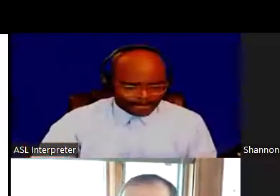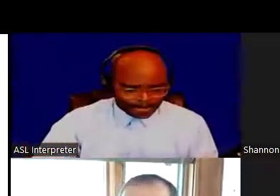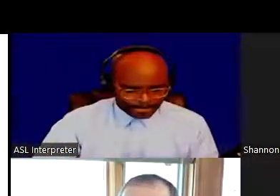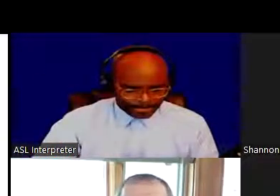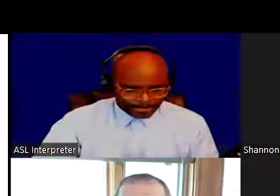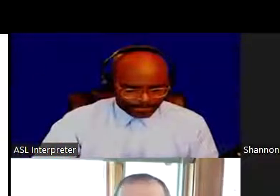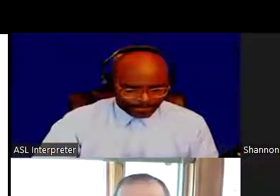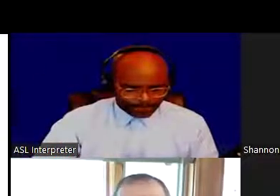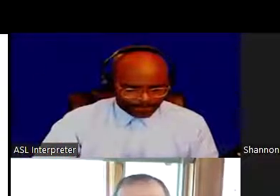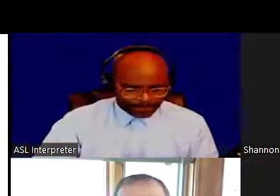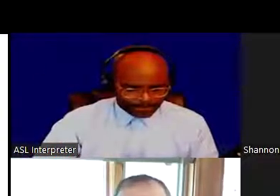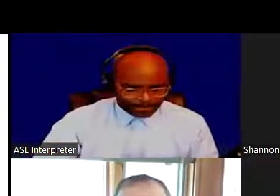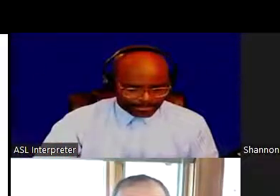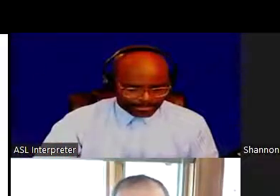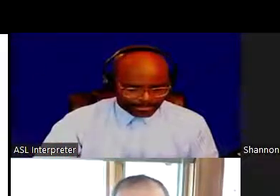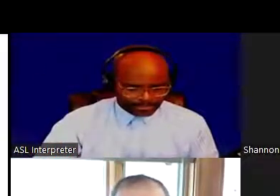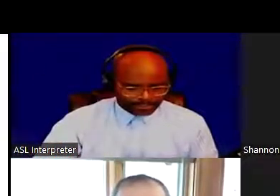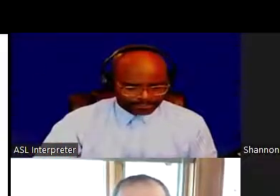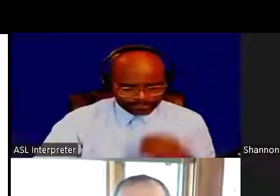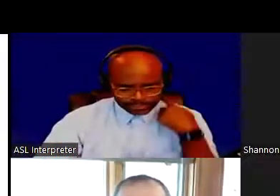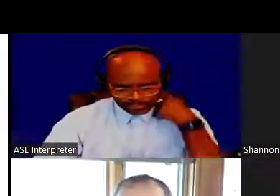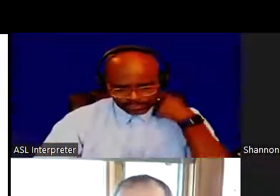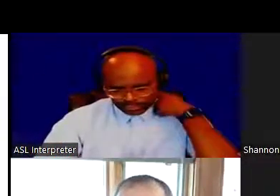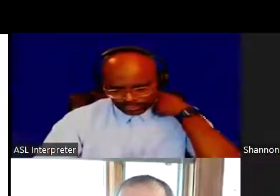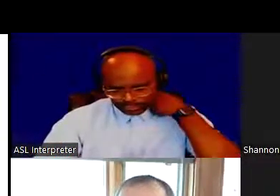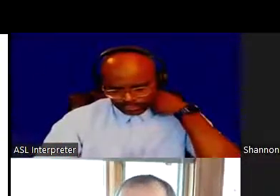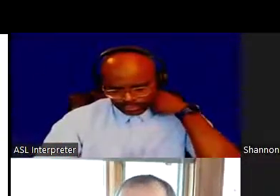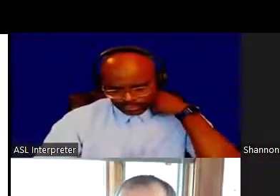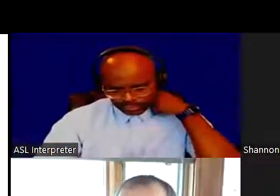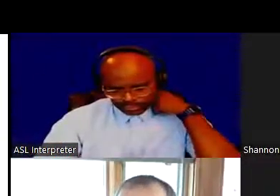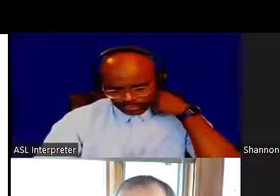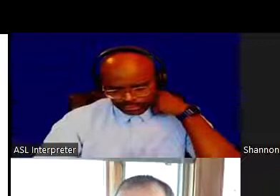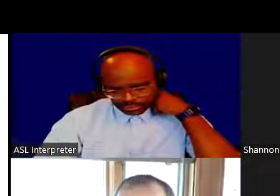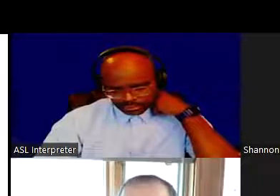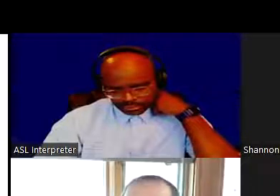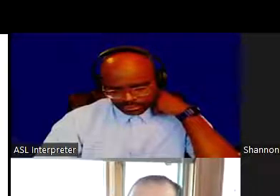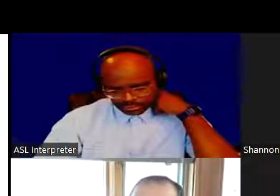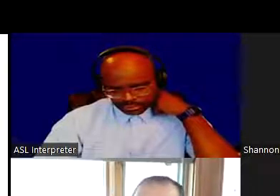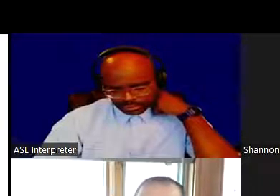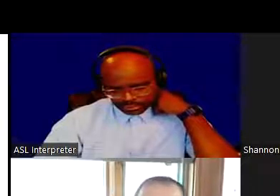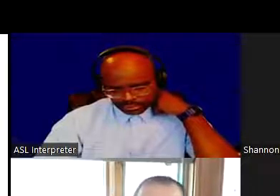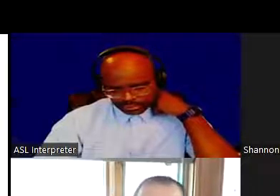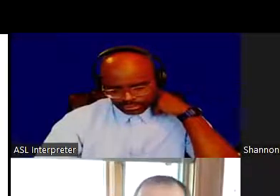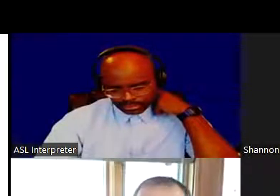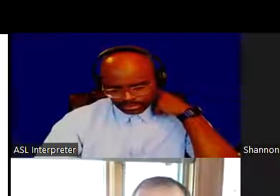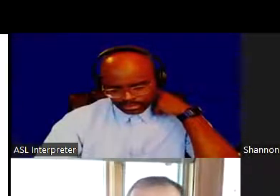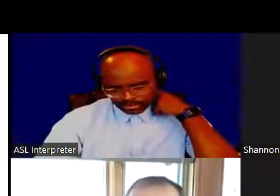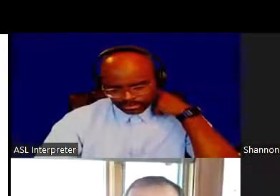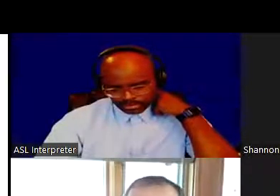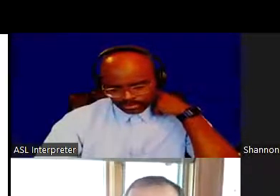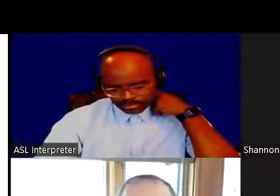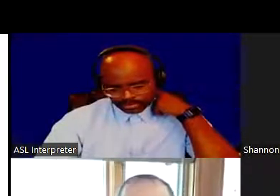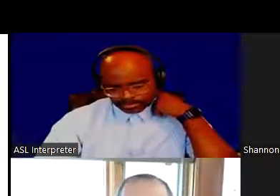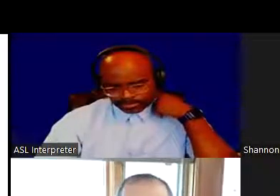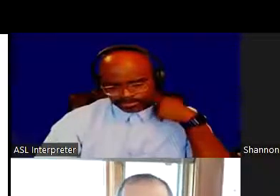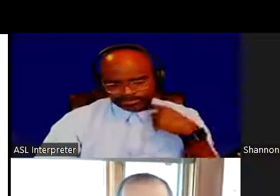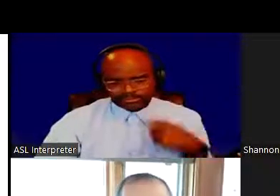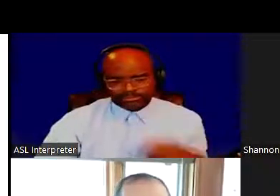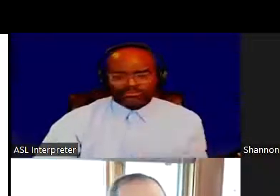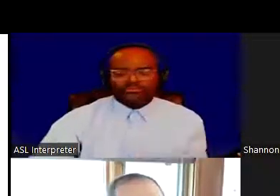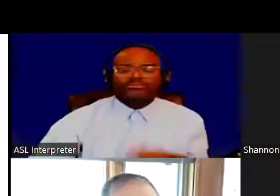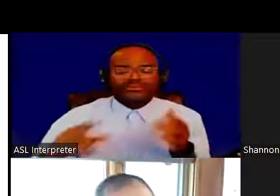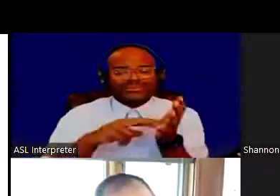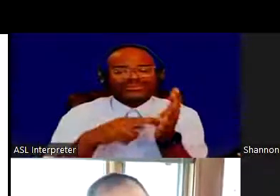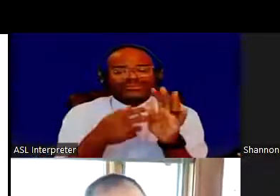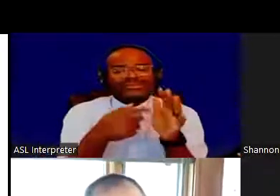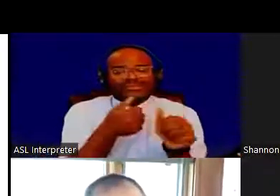Adaptation menus help connect broad ideas to specific actions. So they're kind of like a series of stepping stones to move your